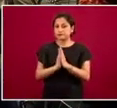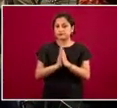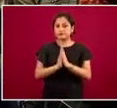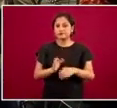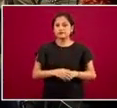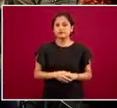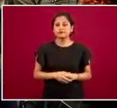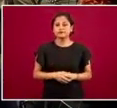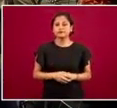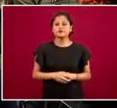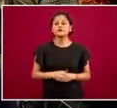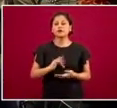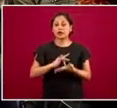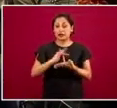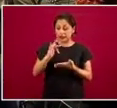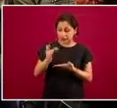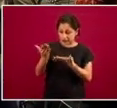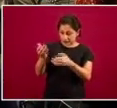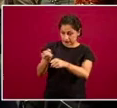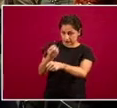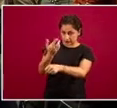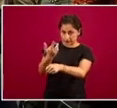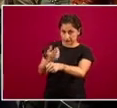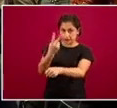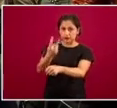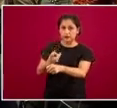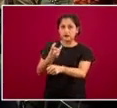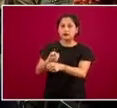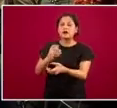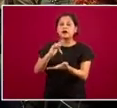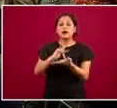please. Thank you, Deputy Secretary,